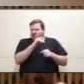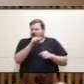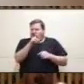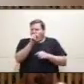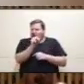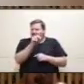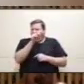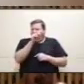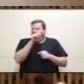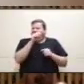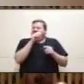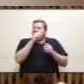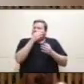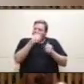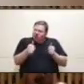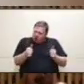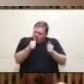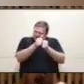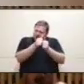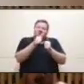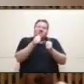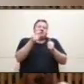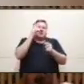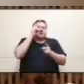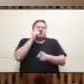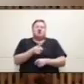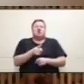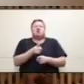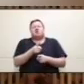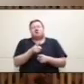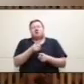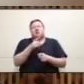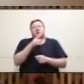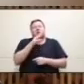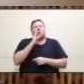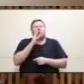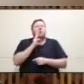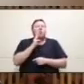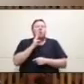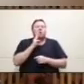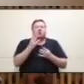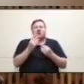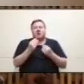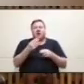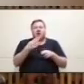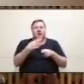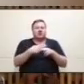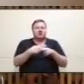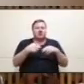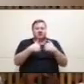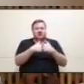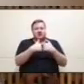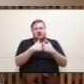was a joint decision to ensure that the water and sanitation resources are